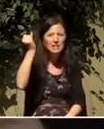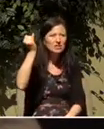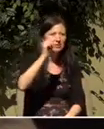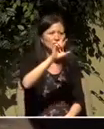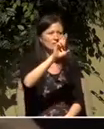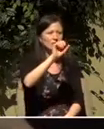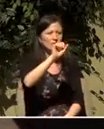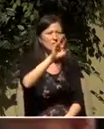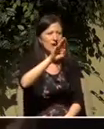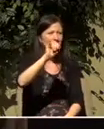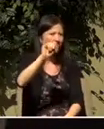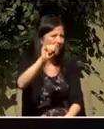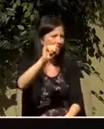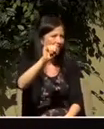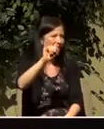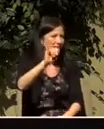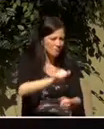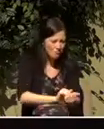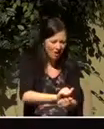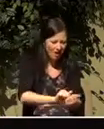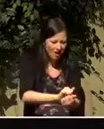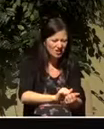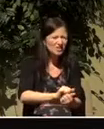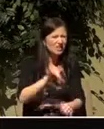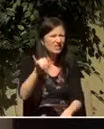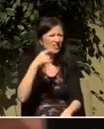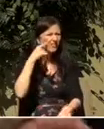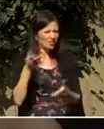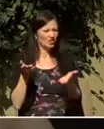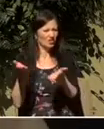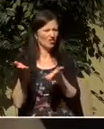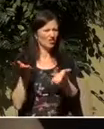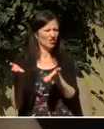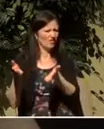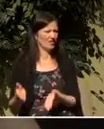this? He was doing servant work for us.